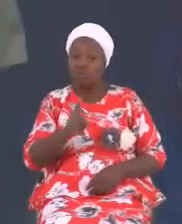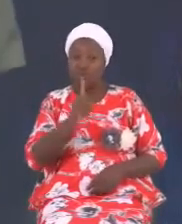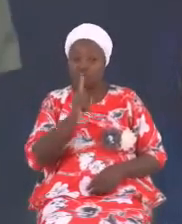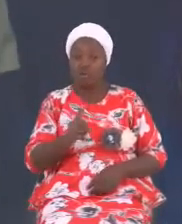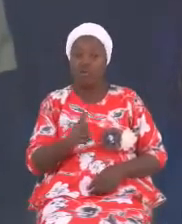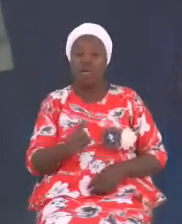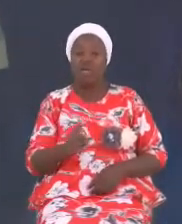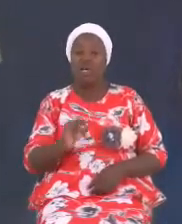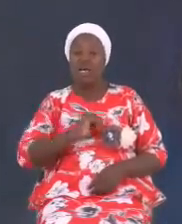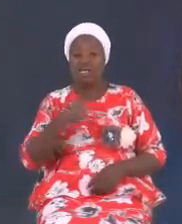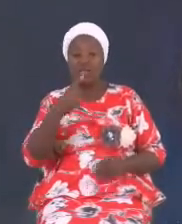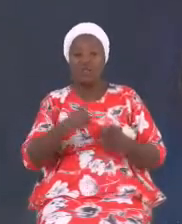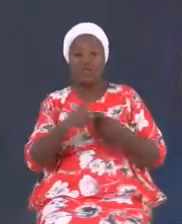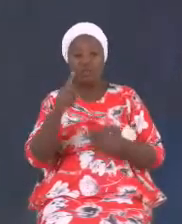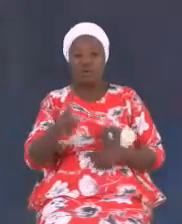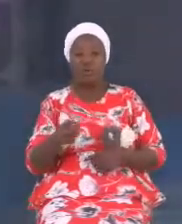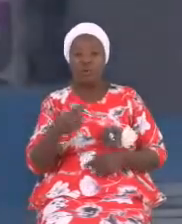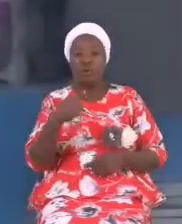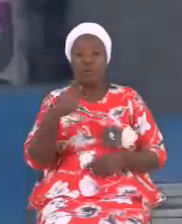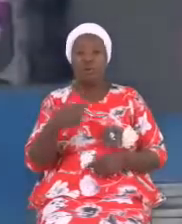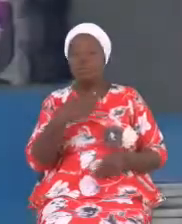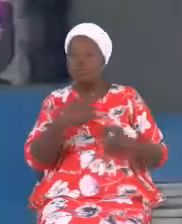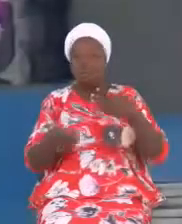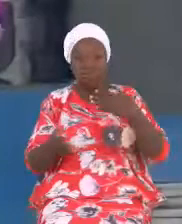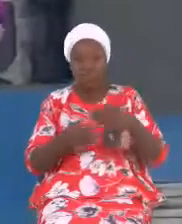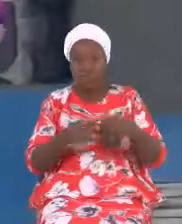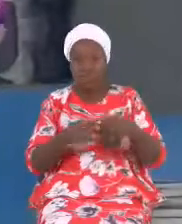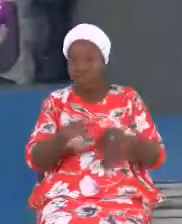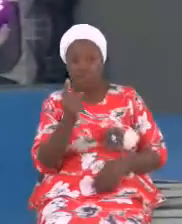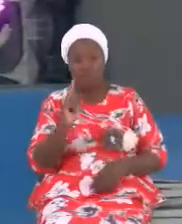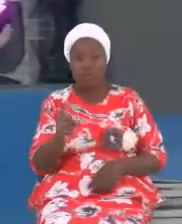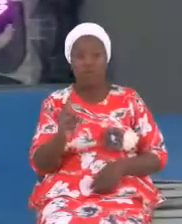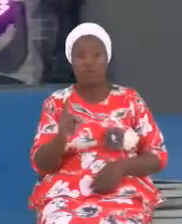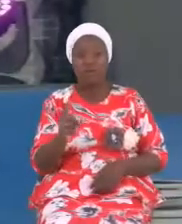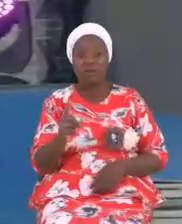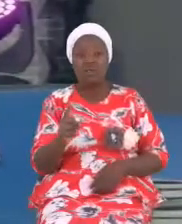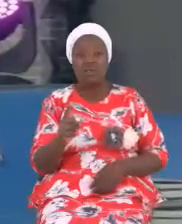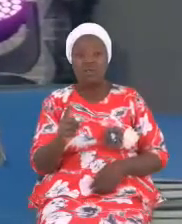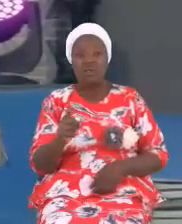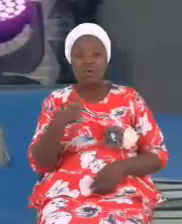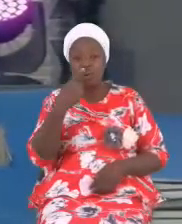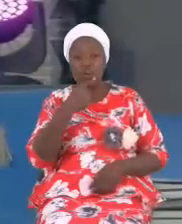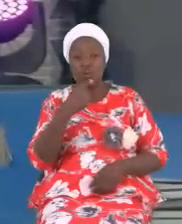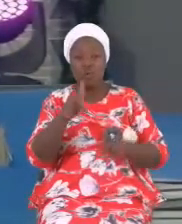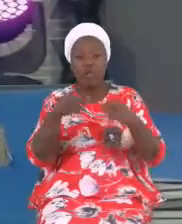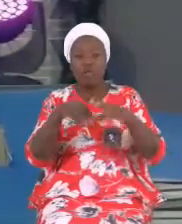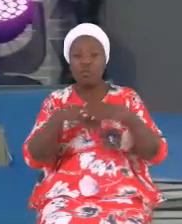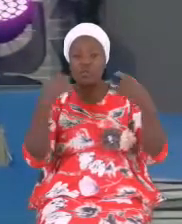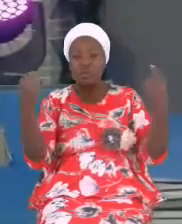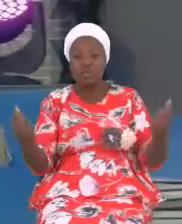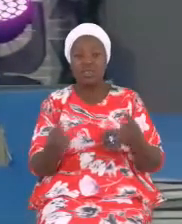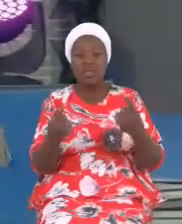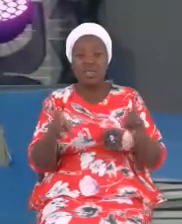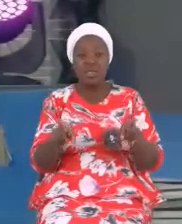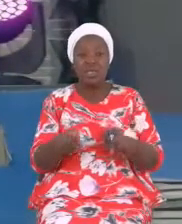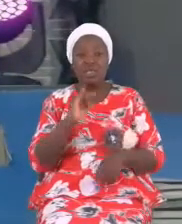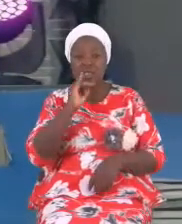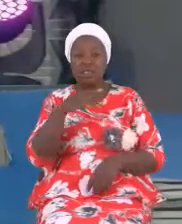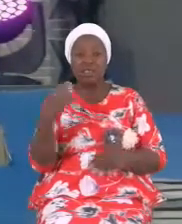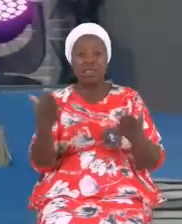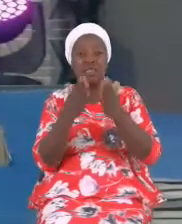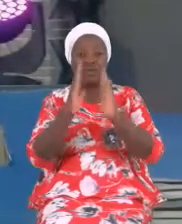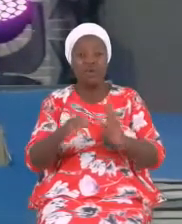say unto you, whosoever committeth sin is the servant of